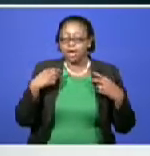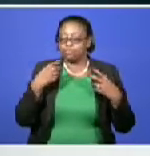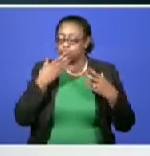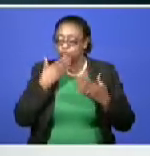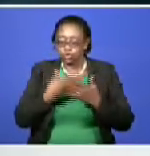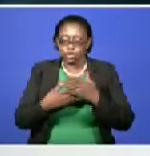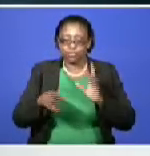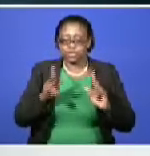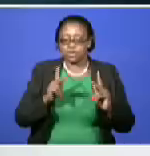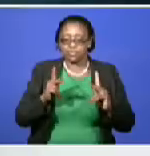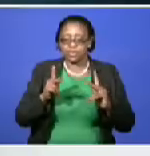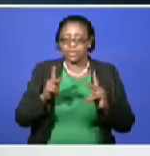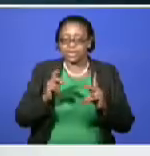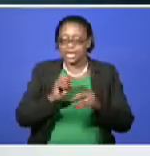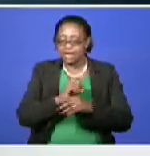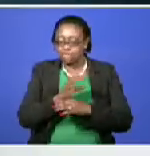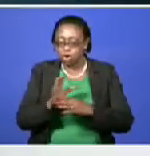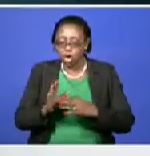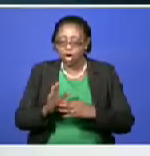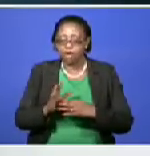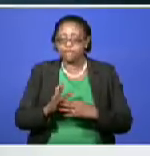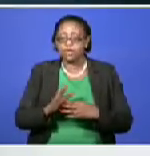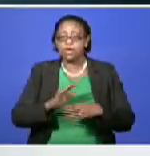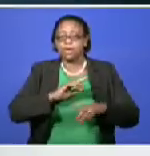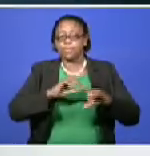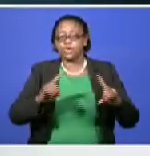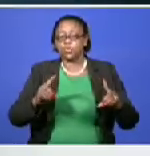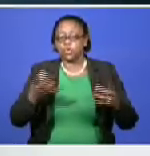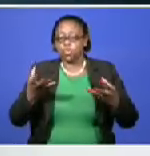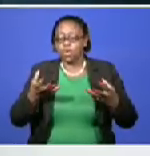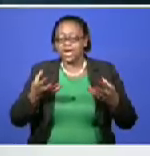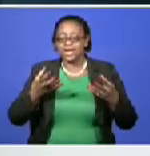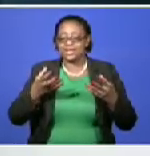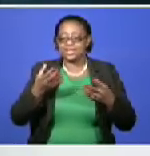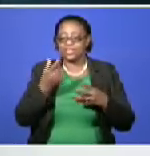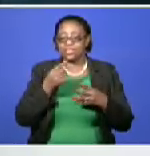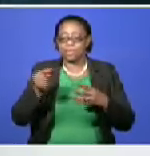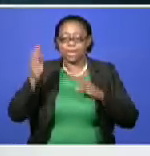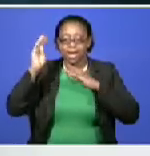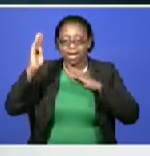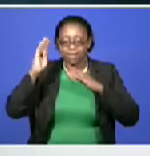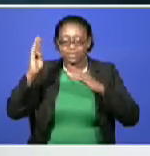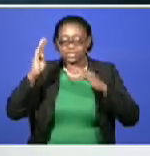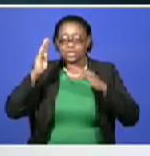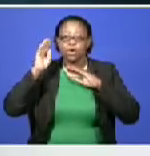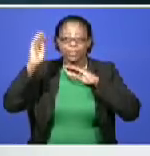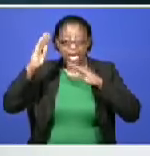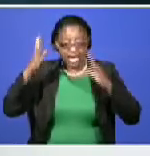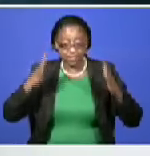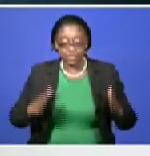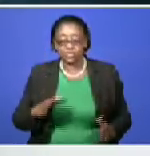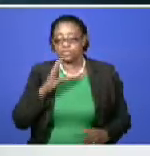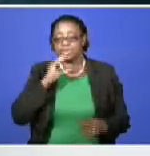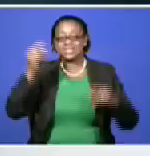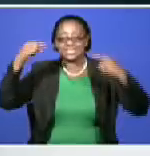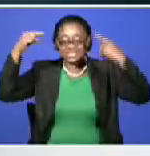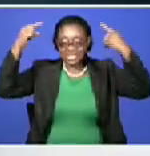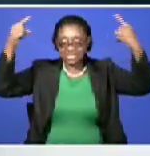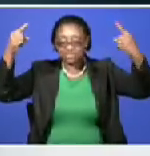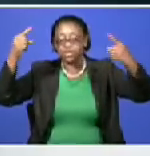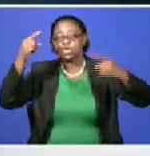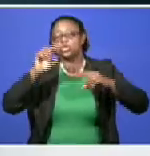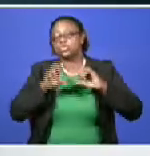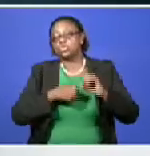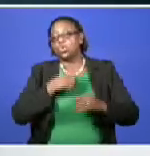Bahamians, entrepreneurs who want to contribute to the success of the Bahamian economy. What needs to happen now? And talk